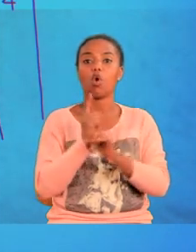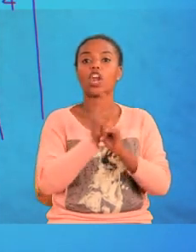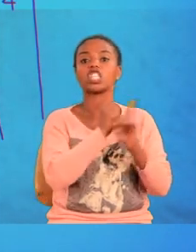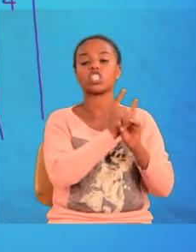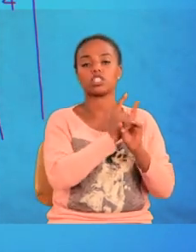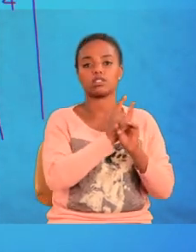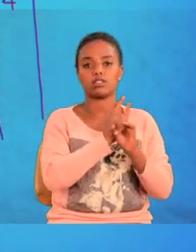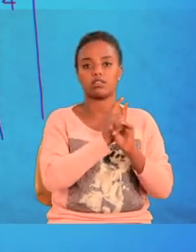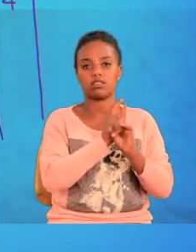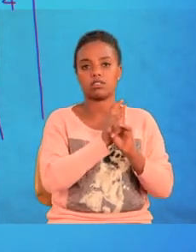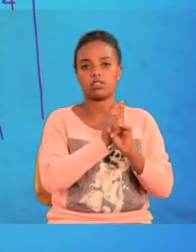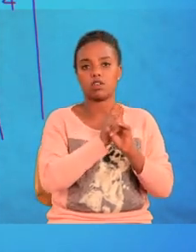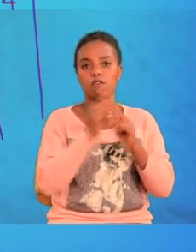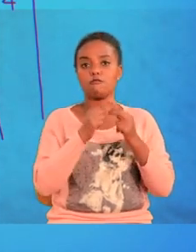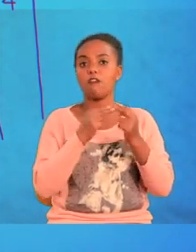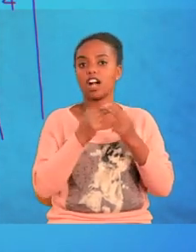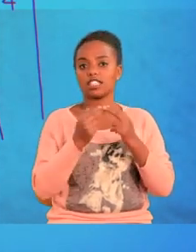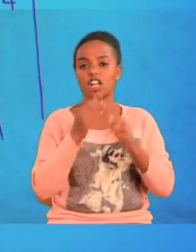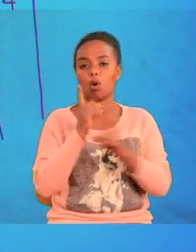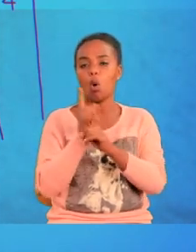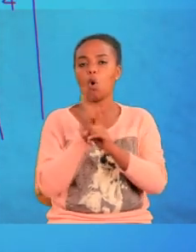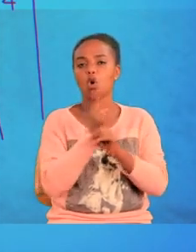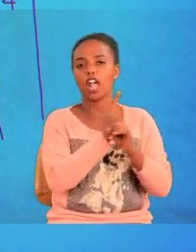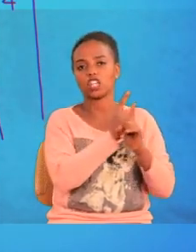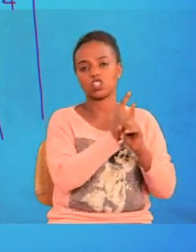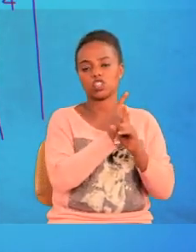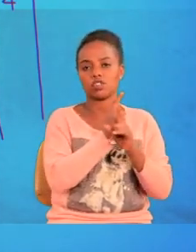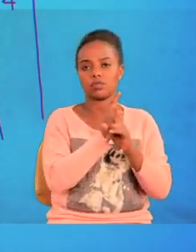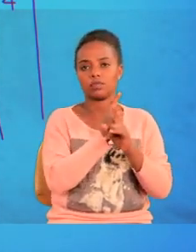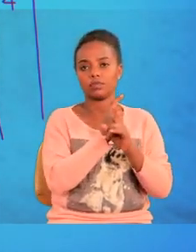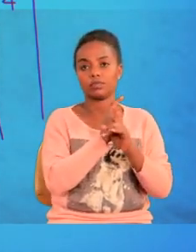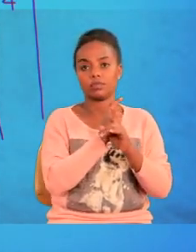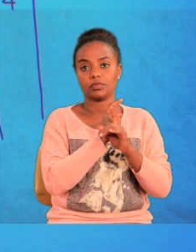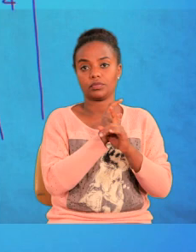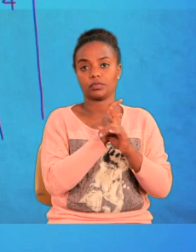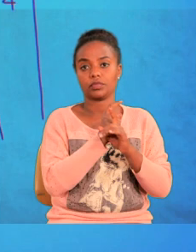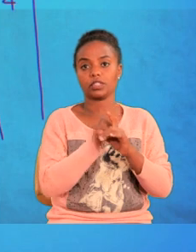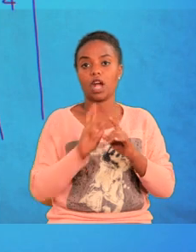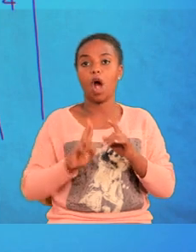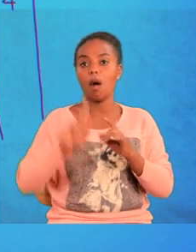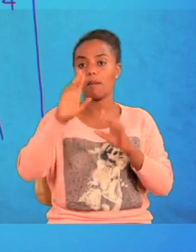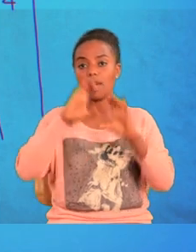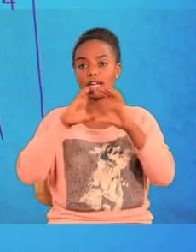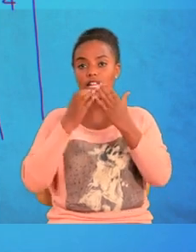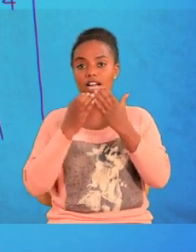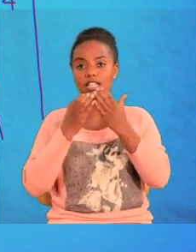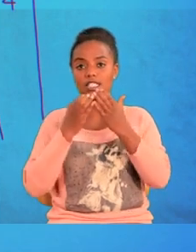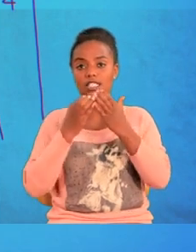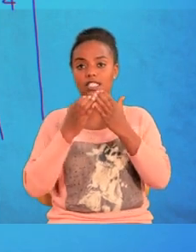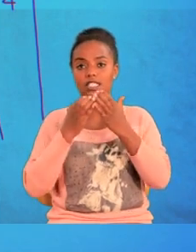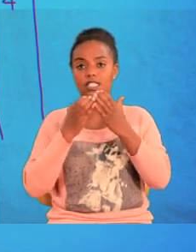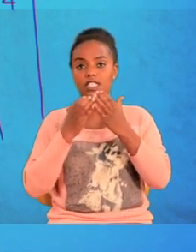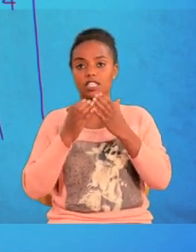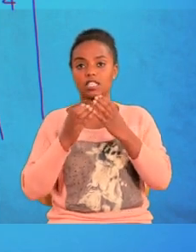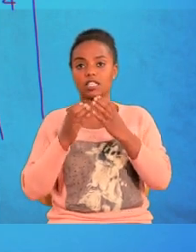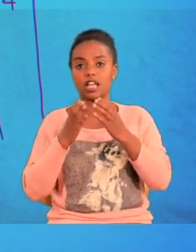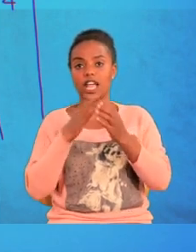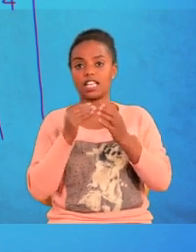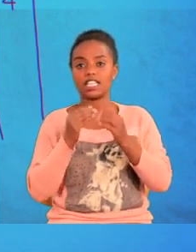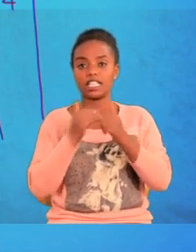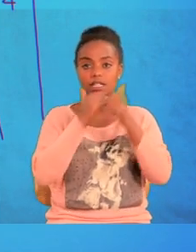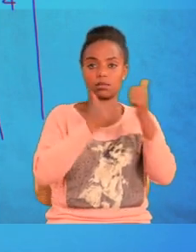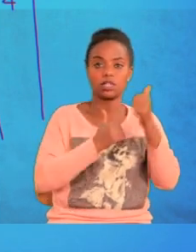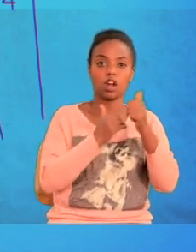factor. After determining the correction factor, add on the upper class limit and you subtract from the lower class